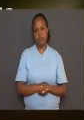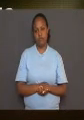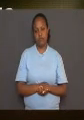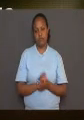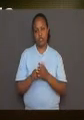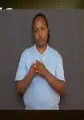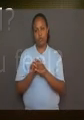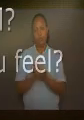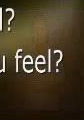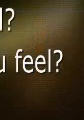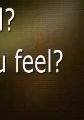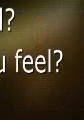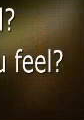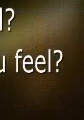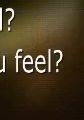Begin.